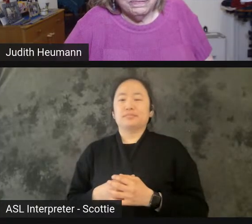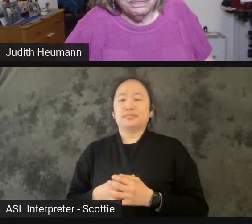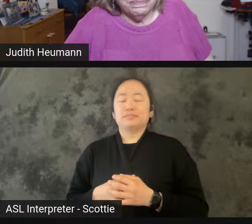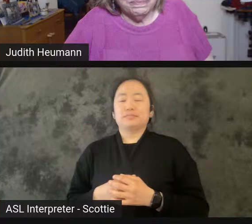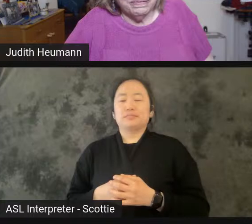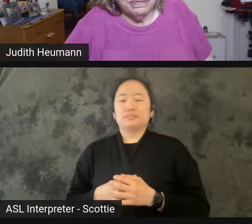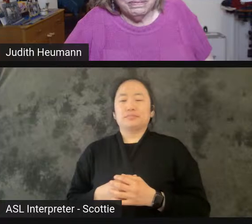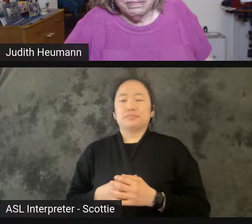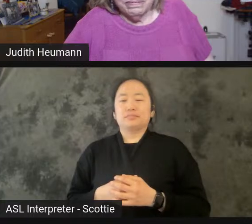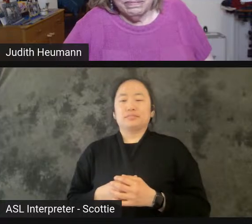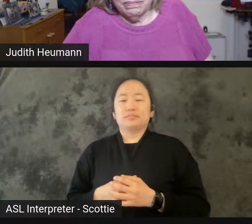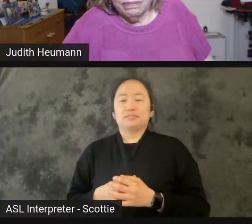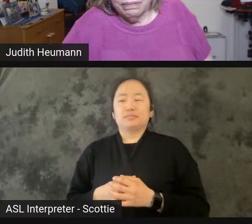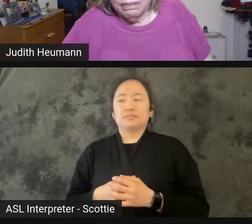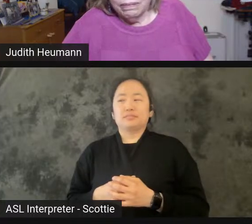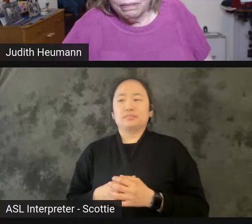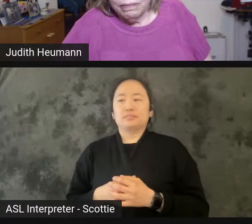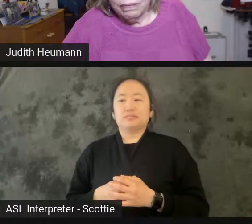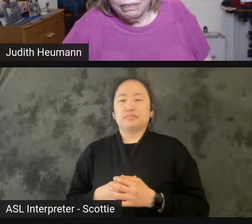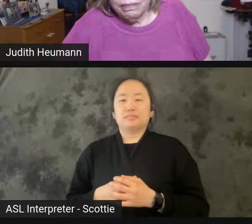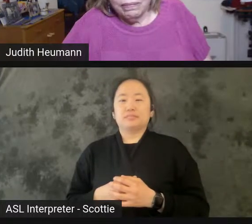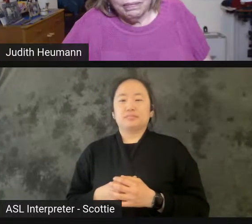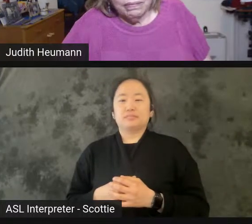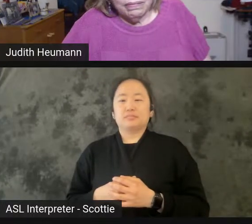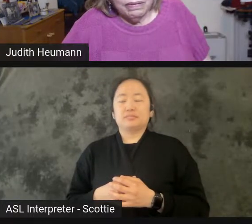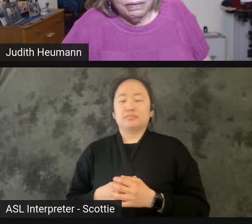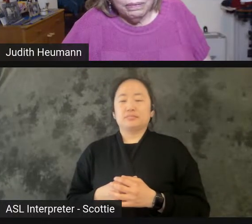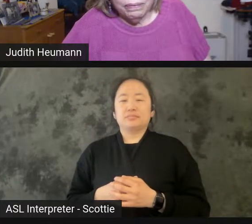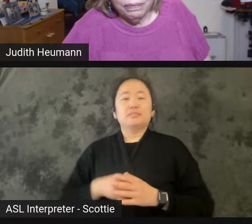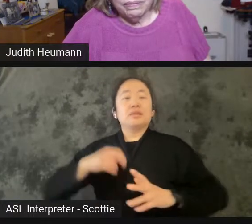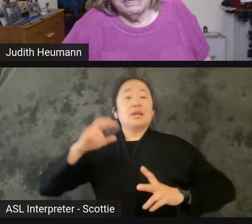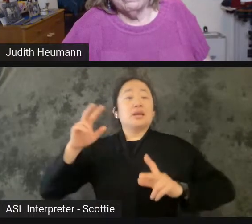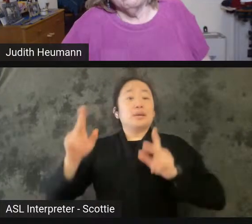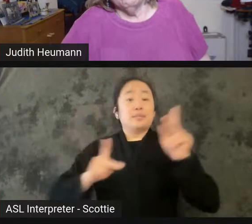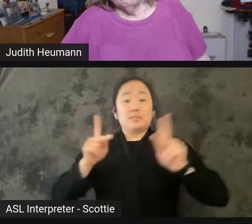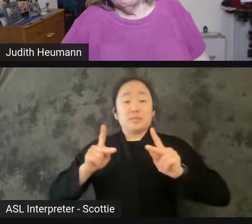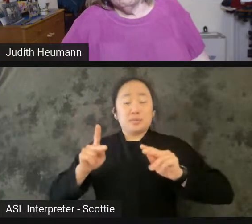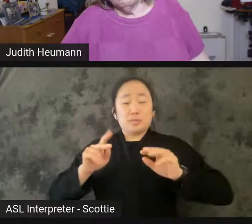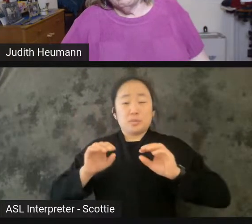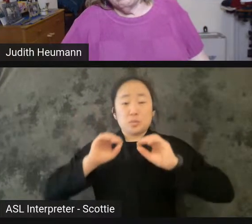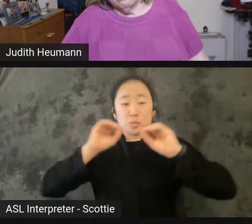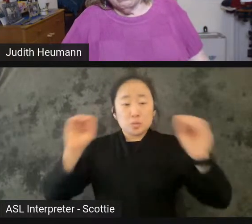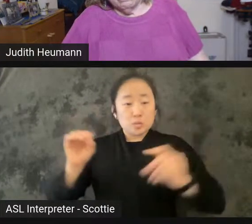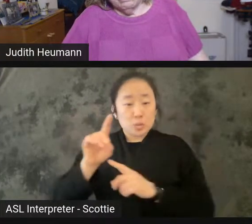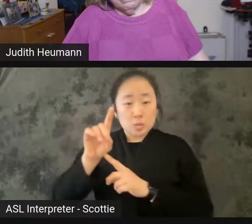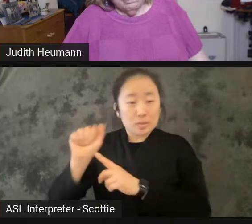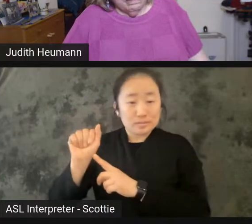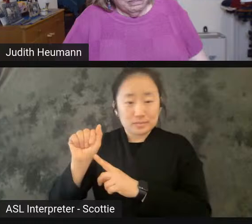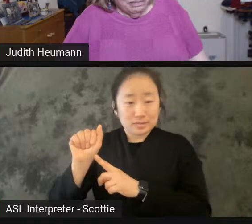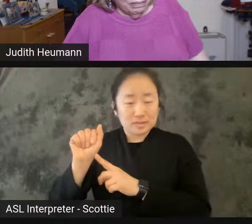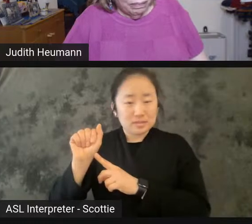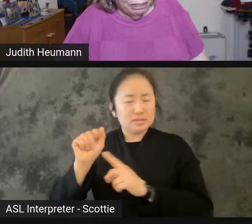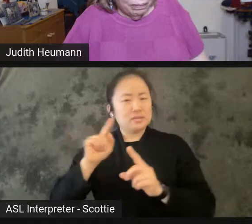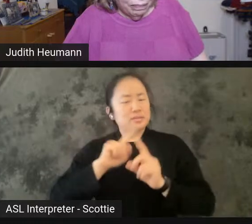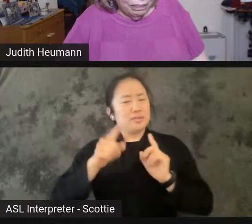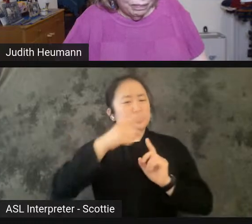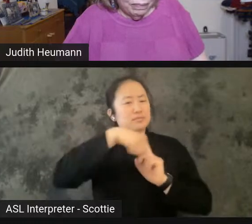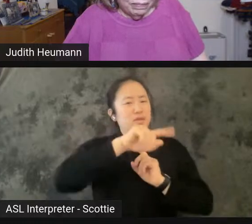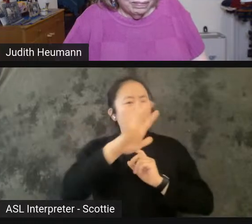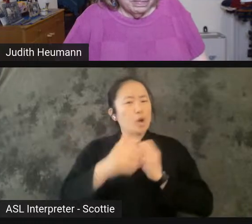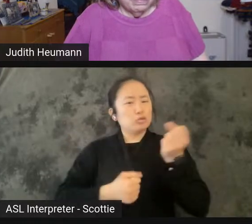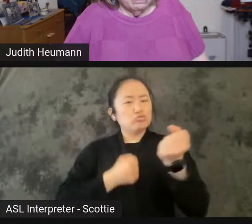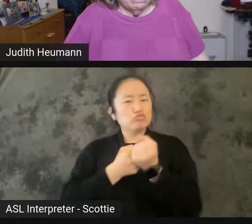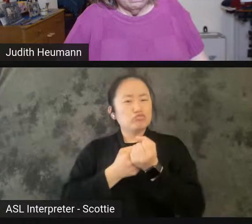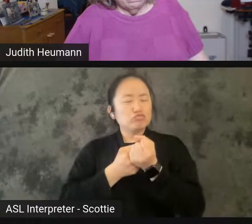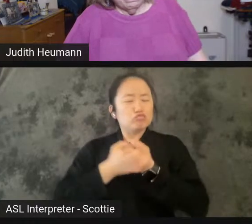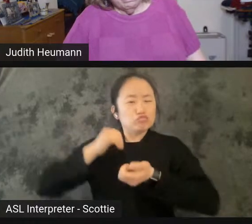people with disabilities, but want to be fellow travelers, want to be allies, want to be supporters, want